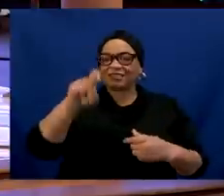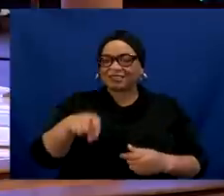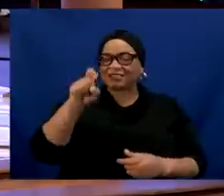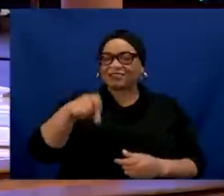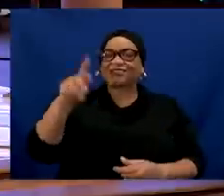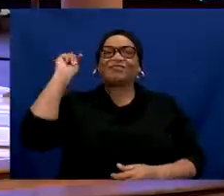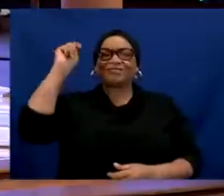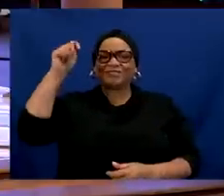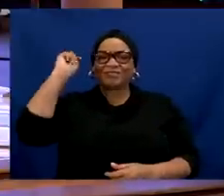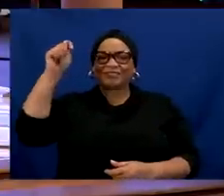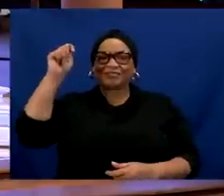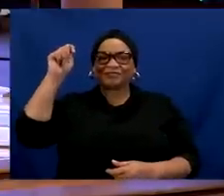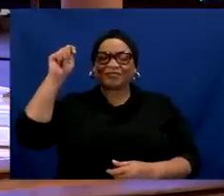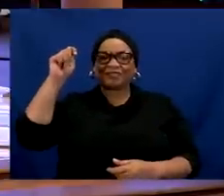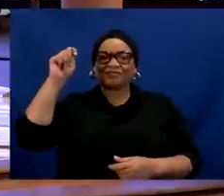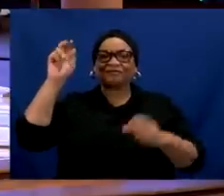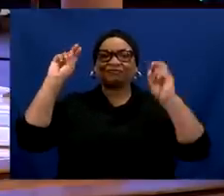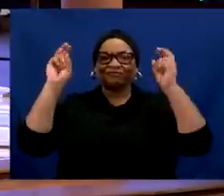it.